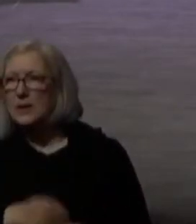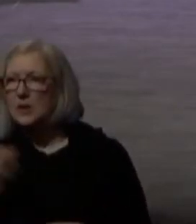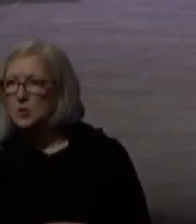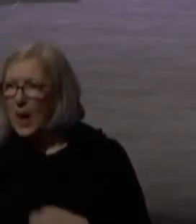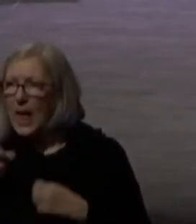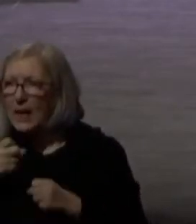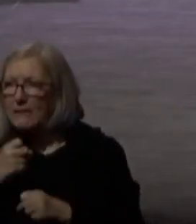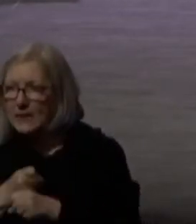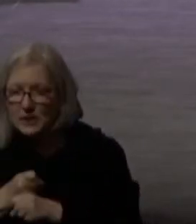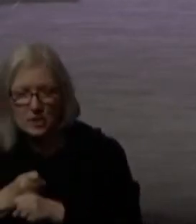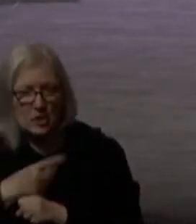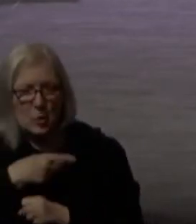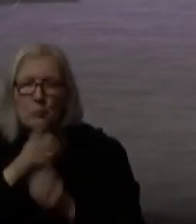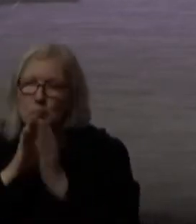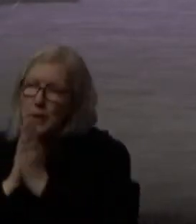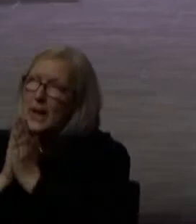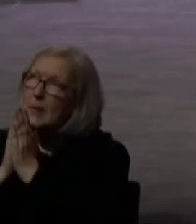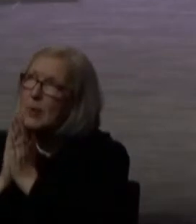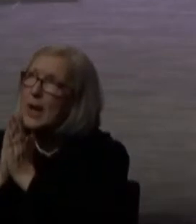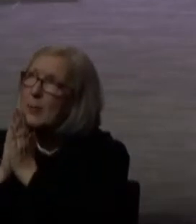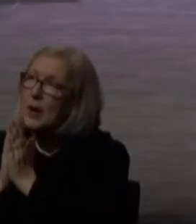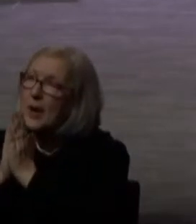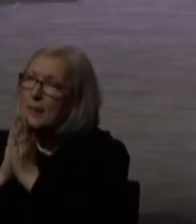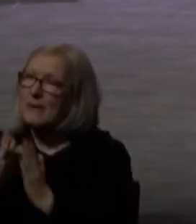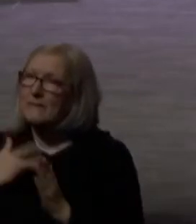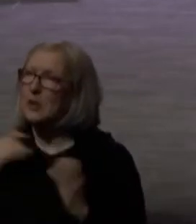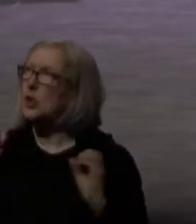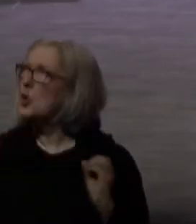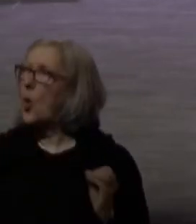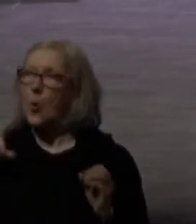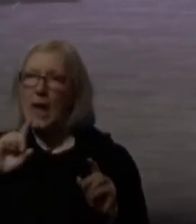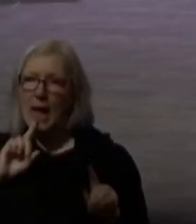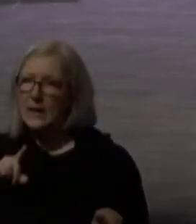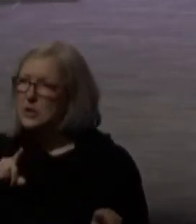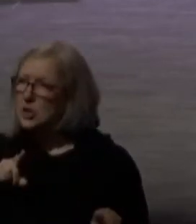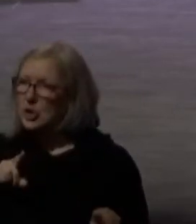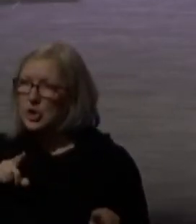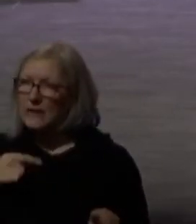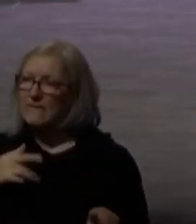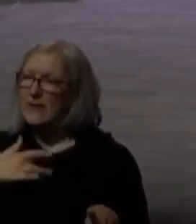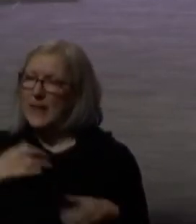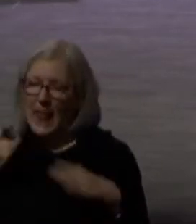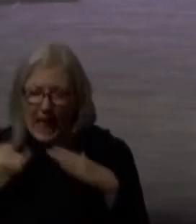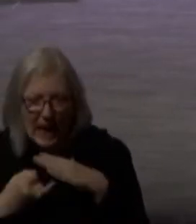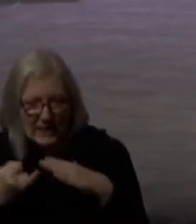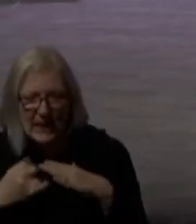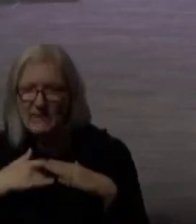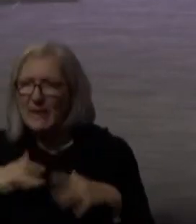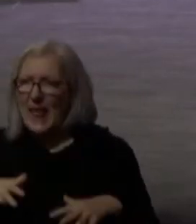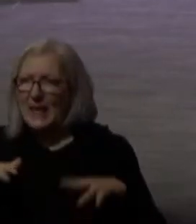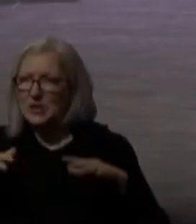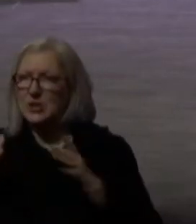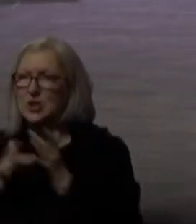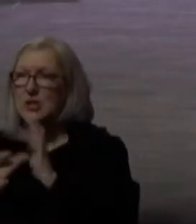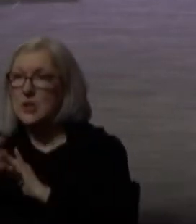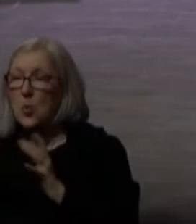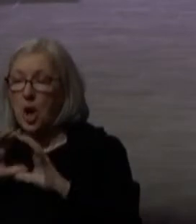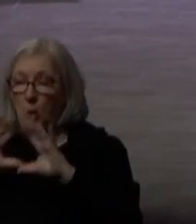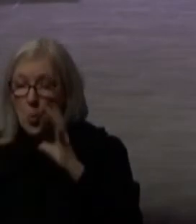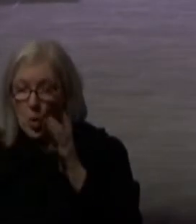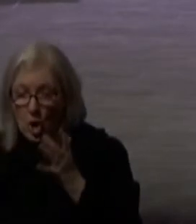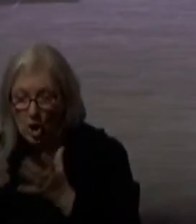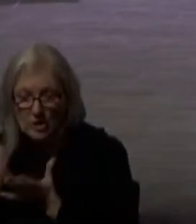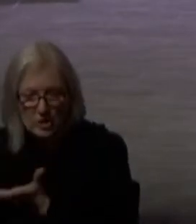prayers, of rejection from the community, of isolation and anxiety, Jesus wanted to stop the world for